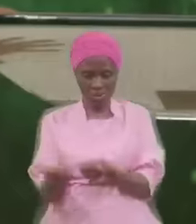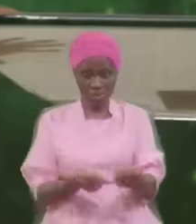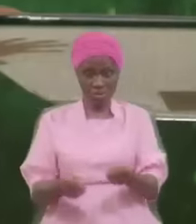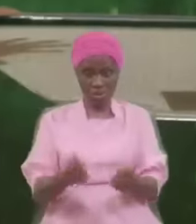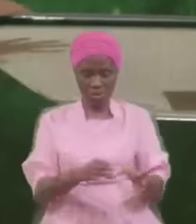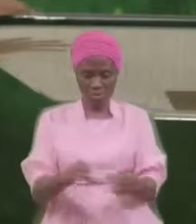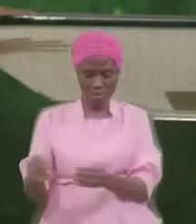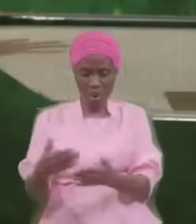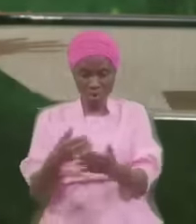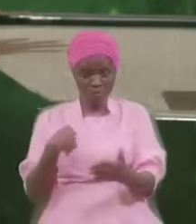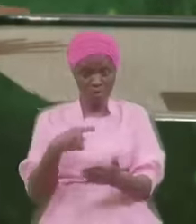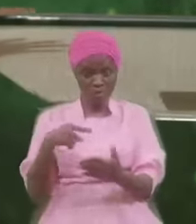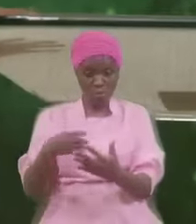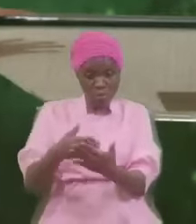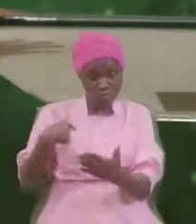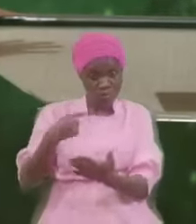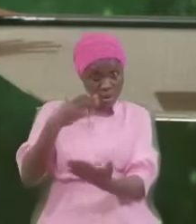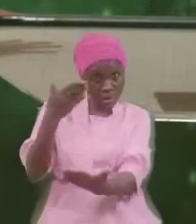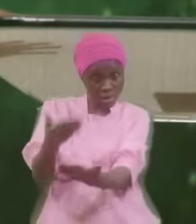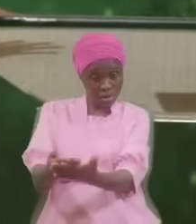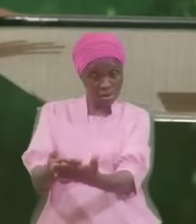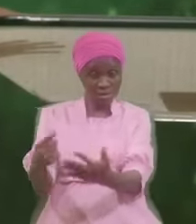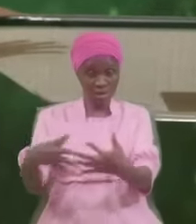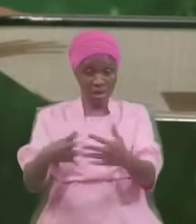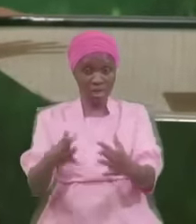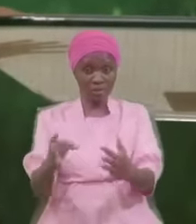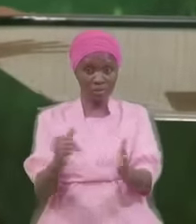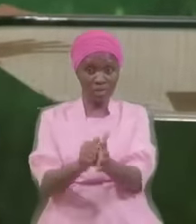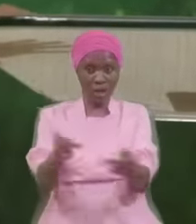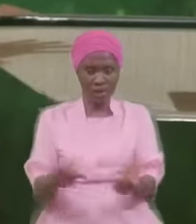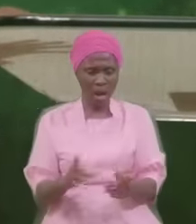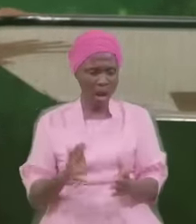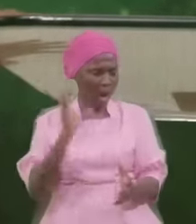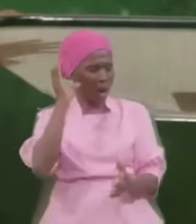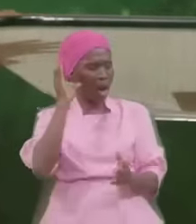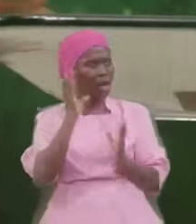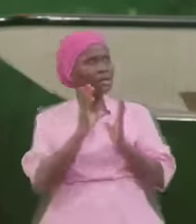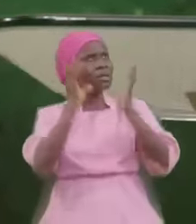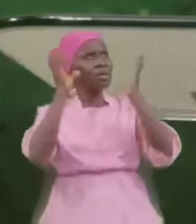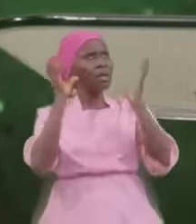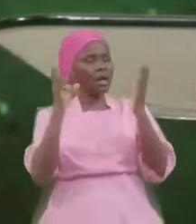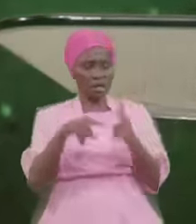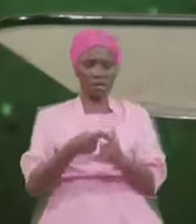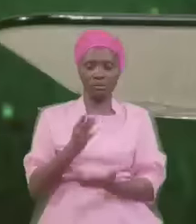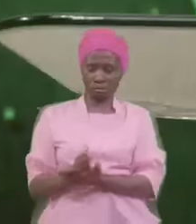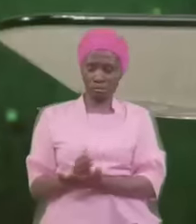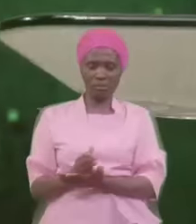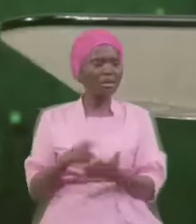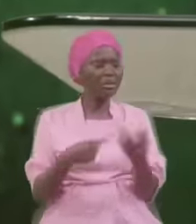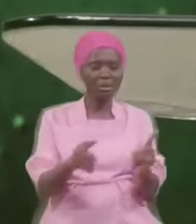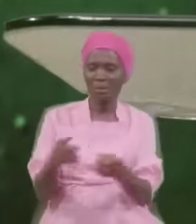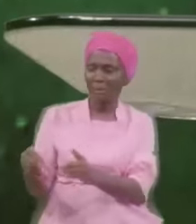the gate of that, you know, of that side, I had shouting was stopped. What had